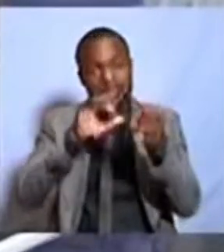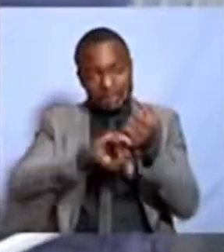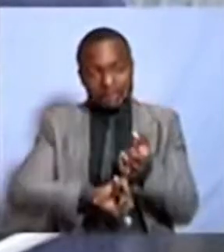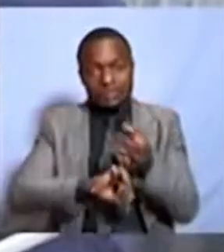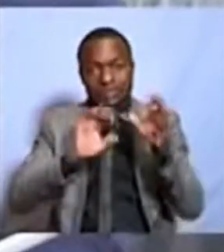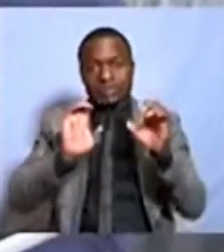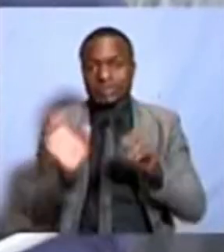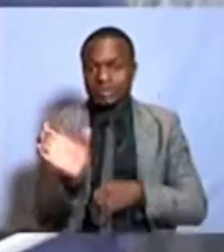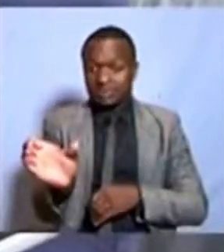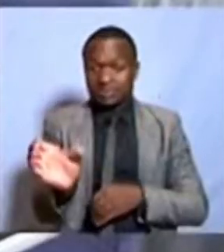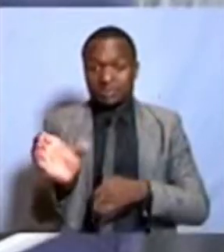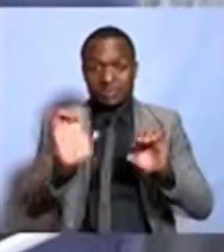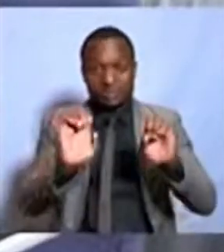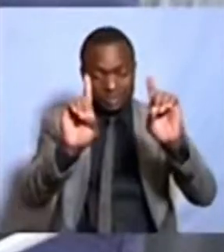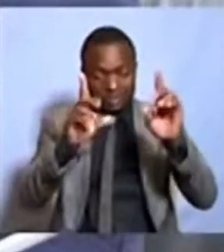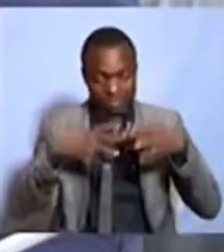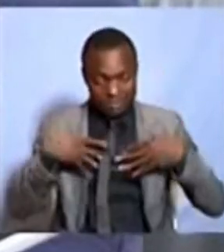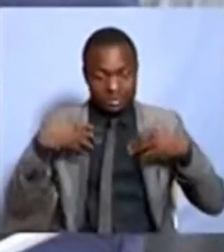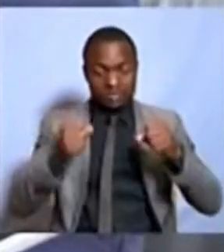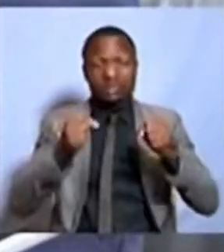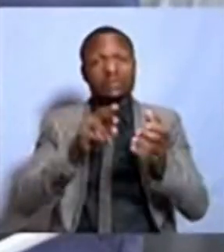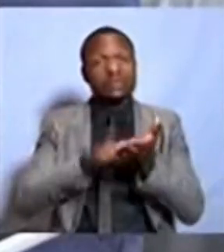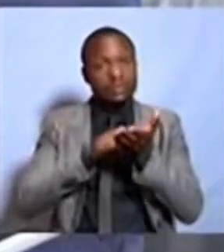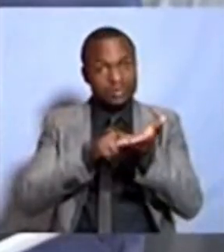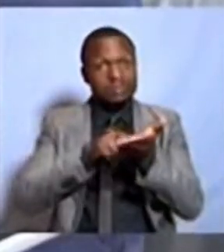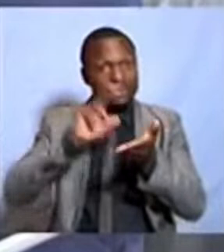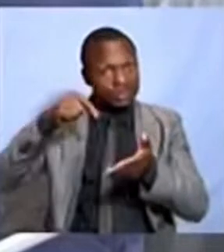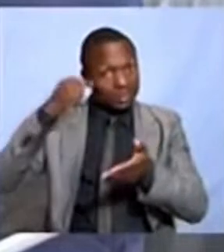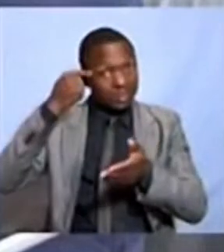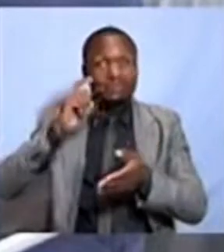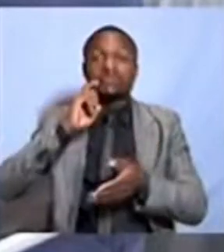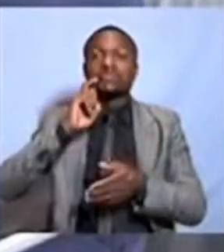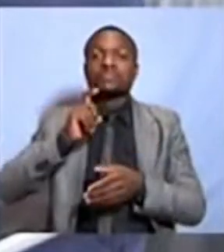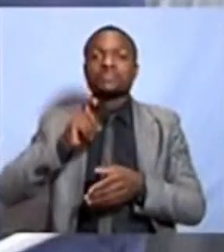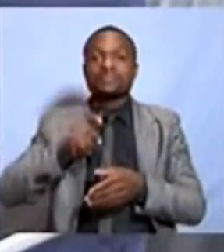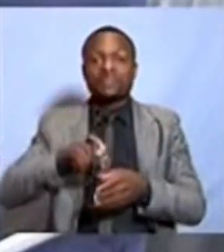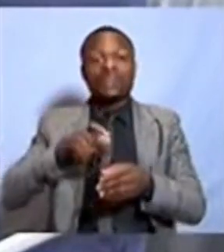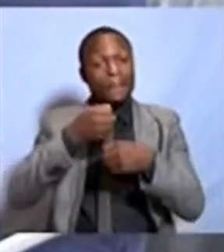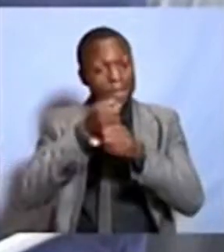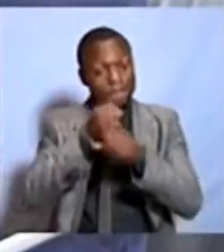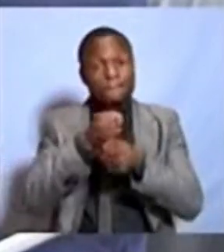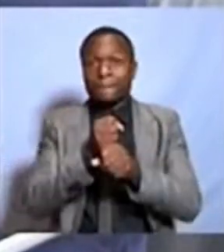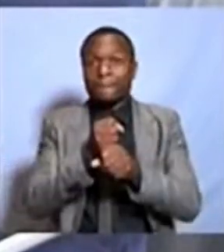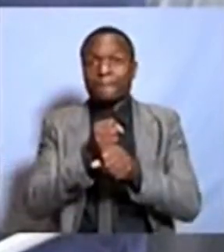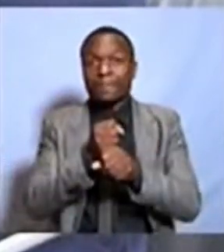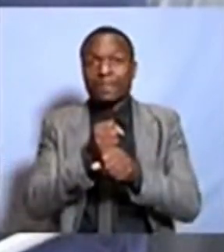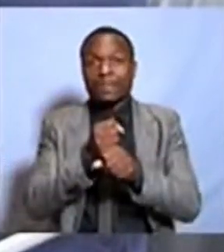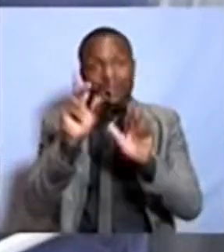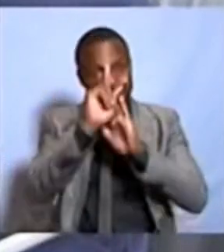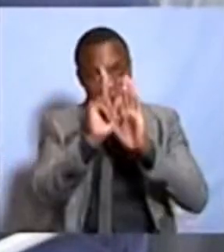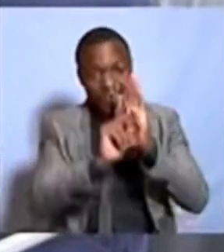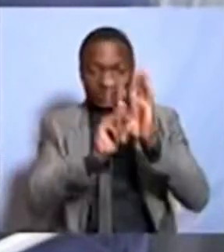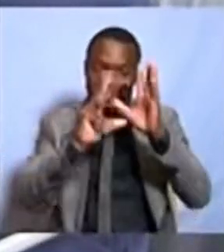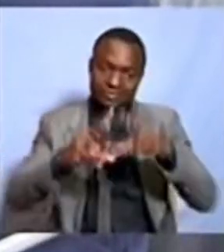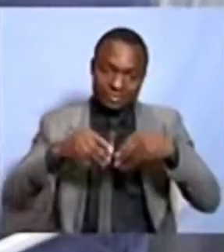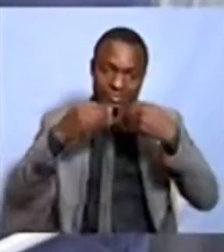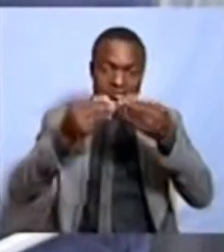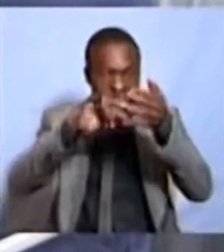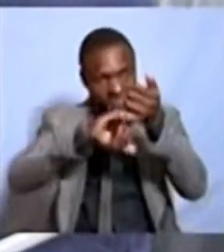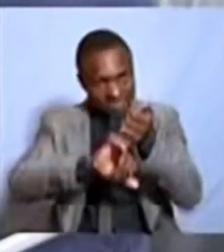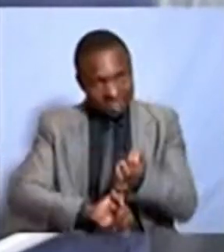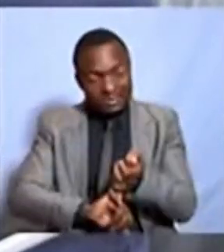health. We strongly recommend that government must make fiscal and policy commitments by providing social